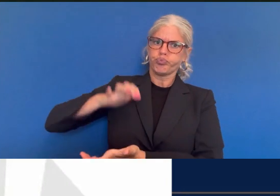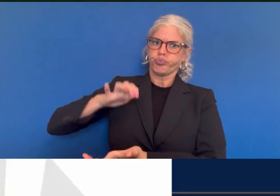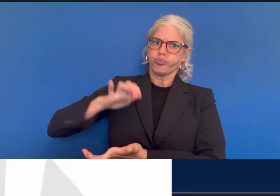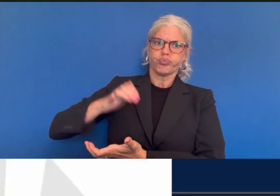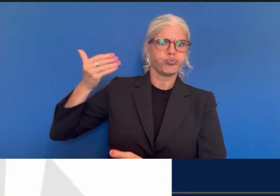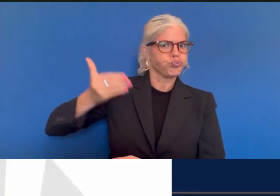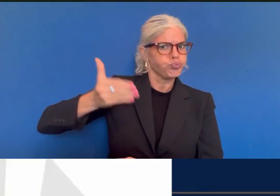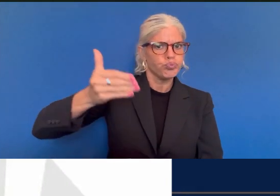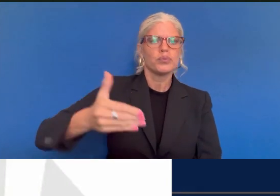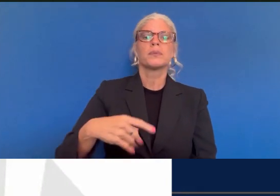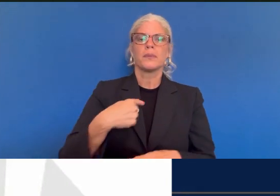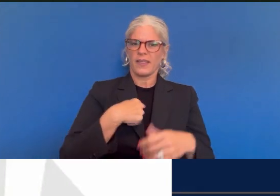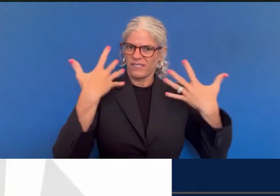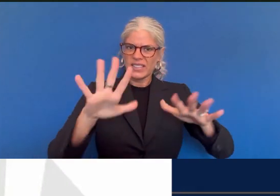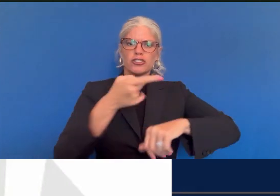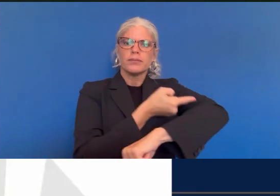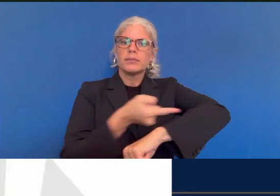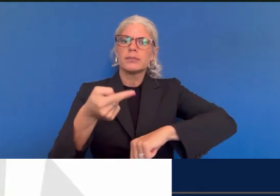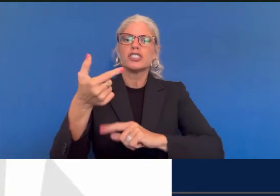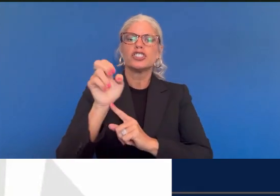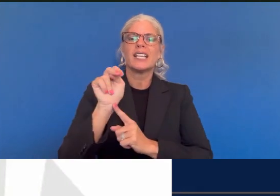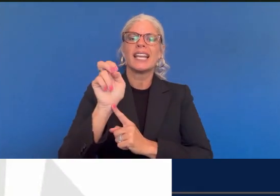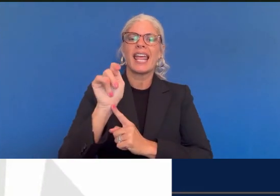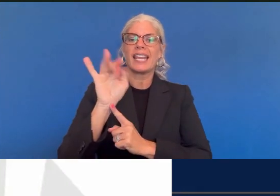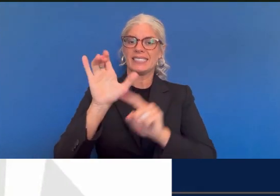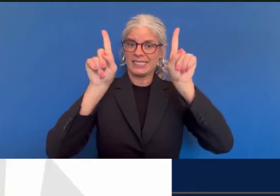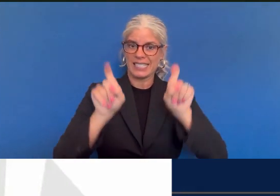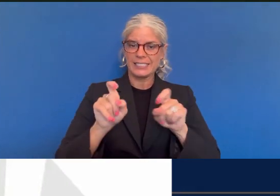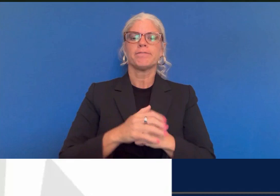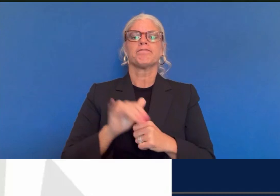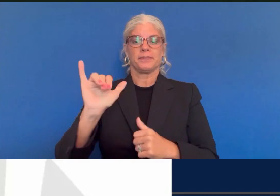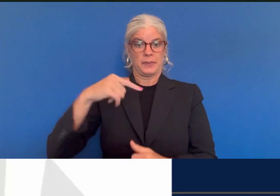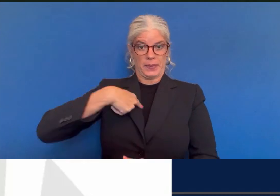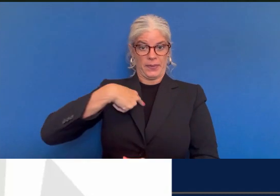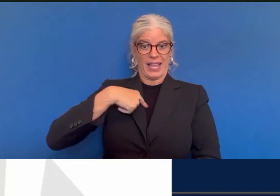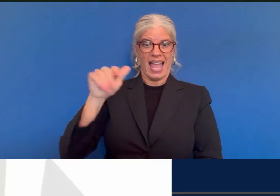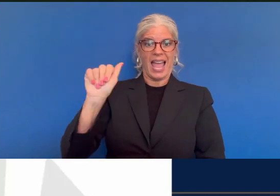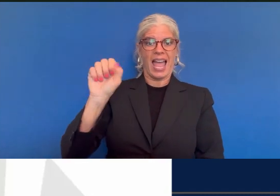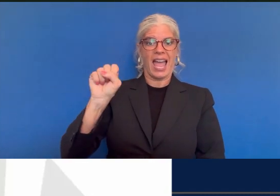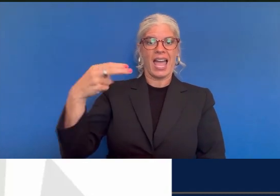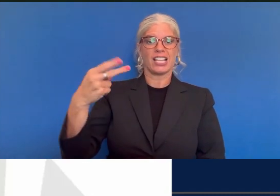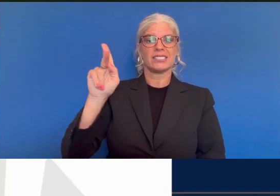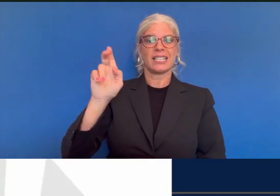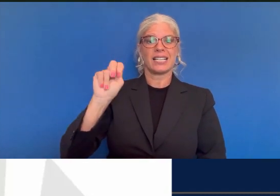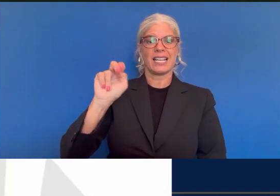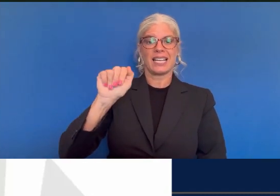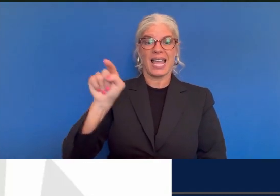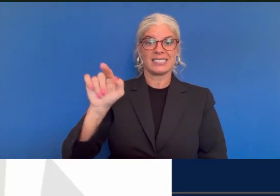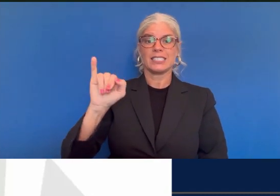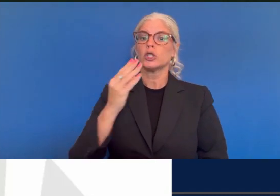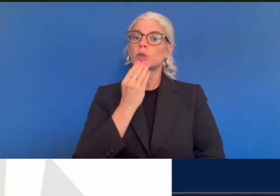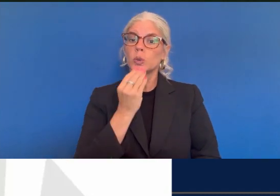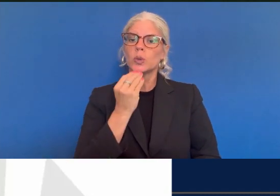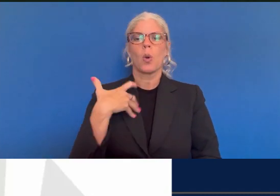to know in my family, if I was BRCA, that they would know I was not. So, this